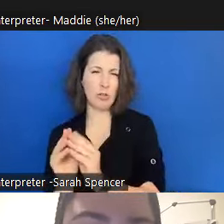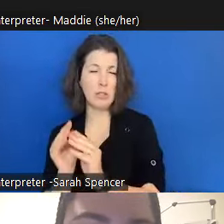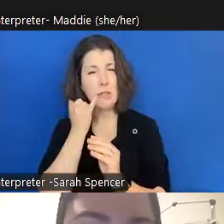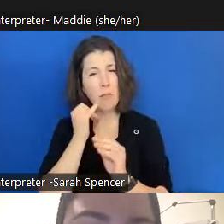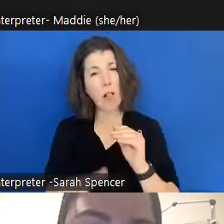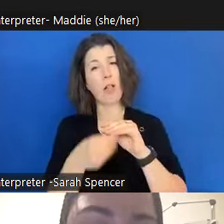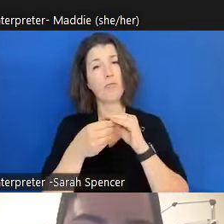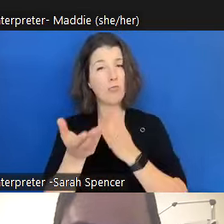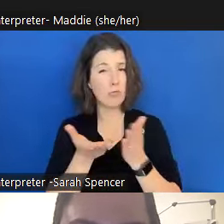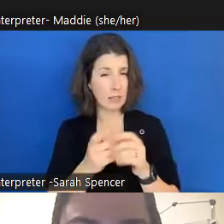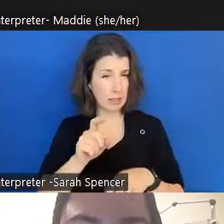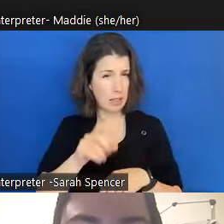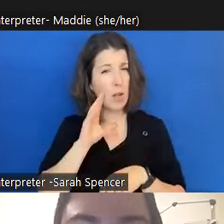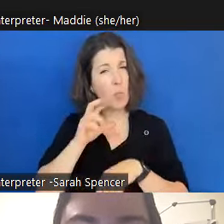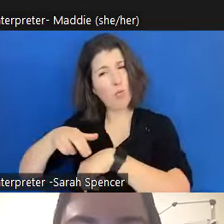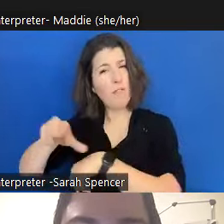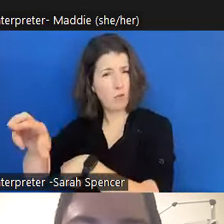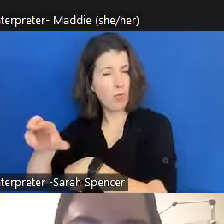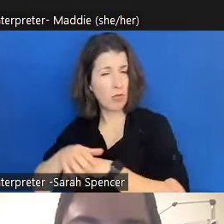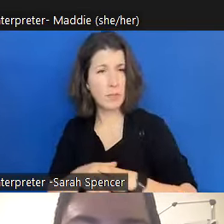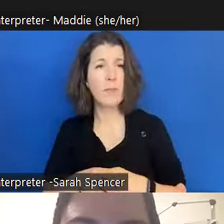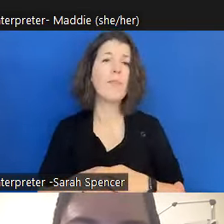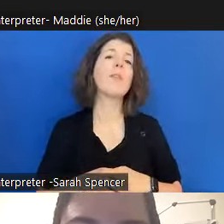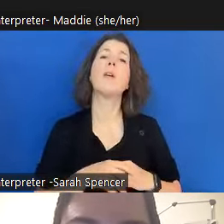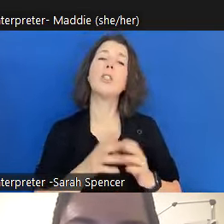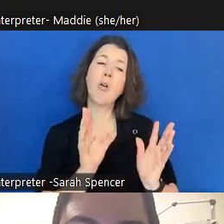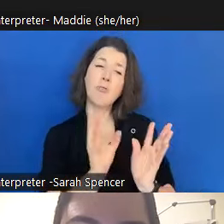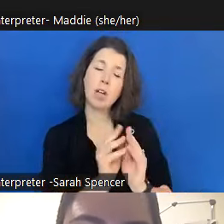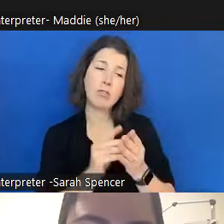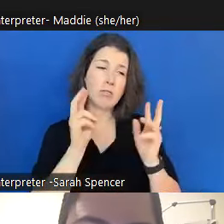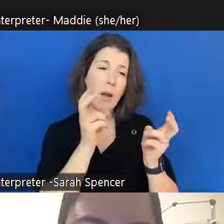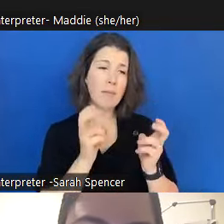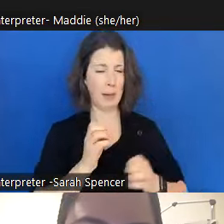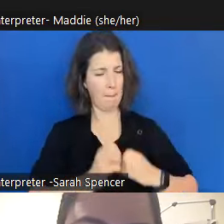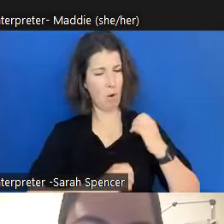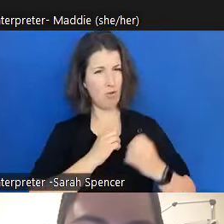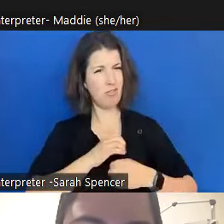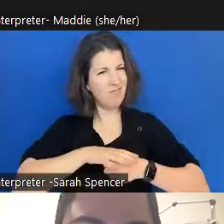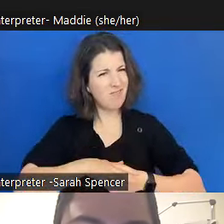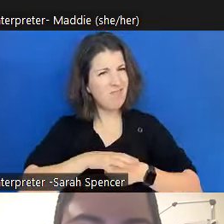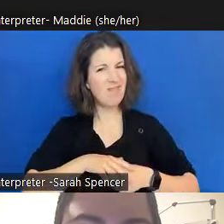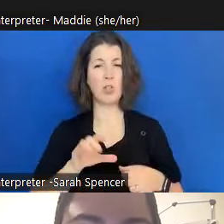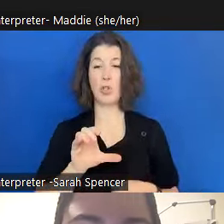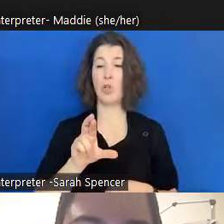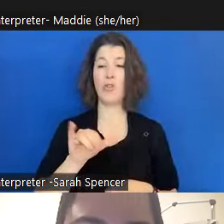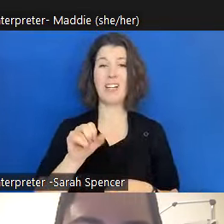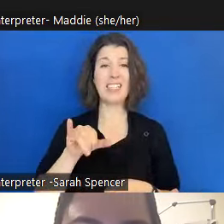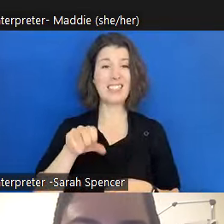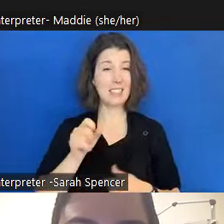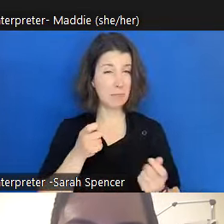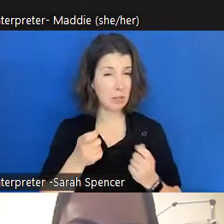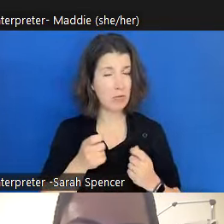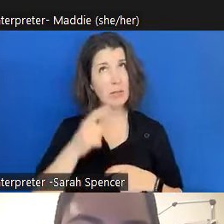will refer them accordingly. Session topics include emotional distress and crisis management,